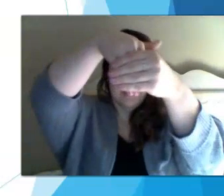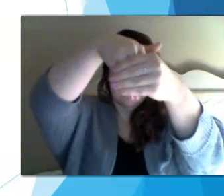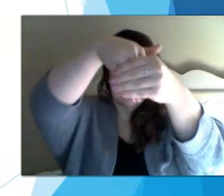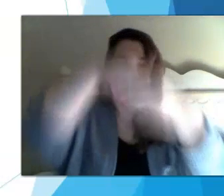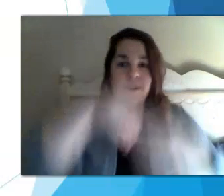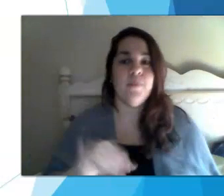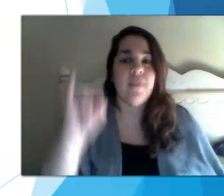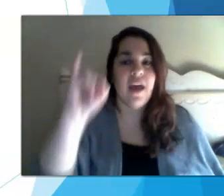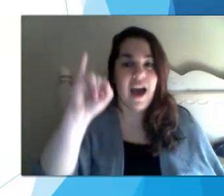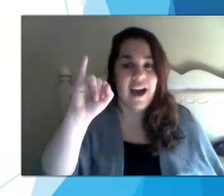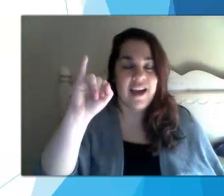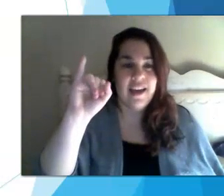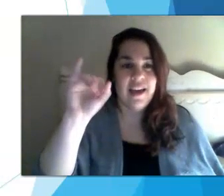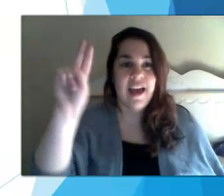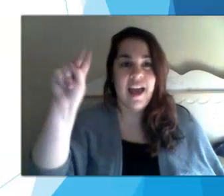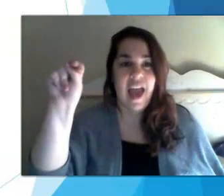In.